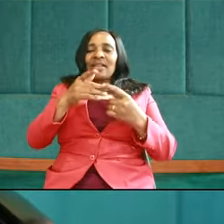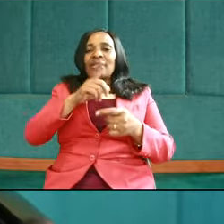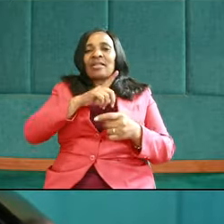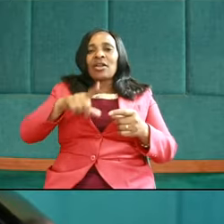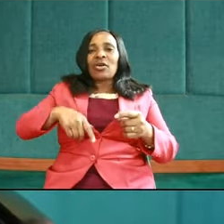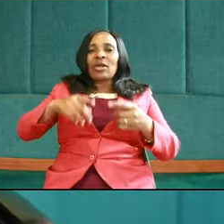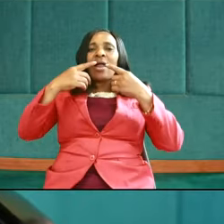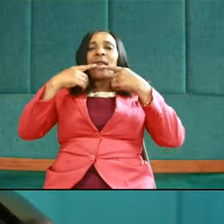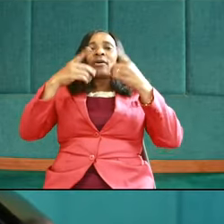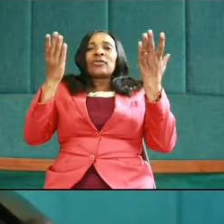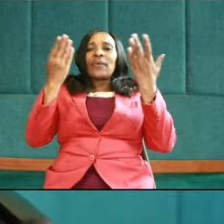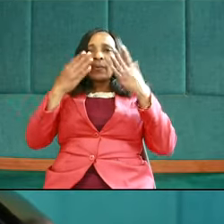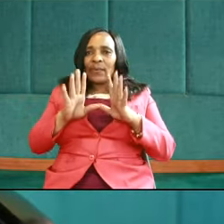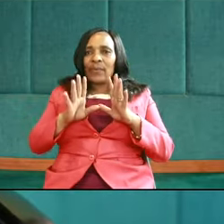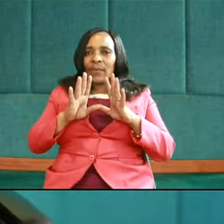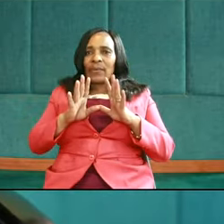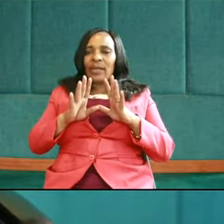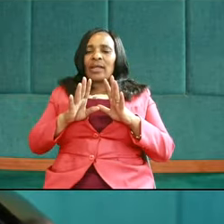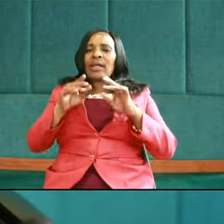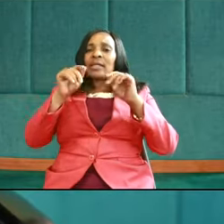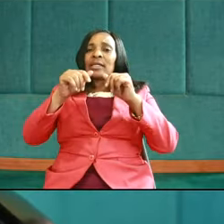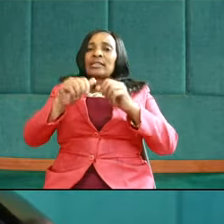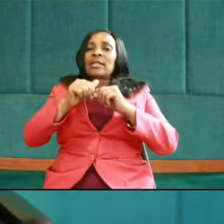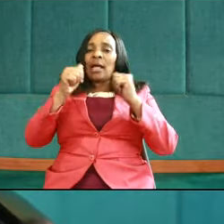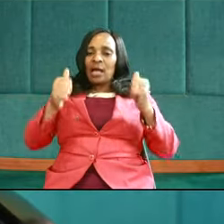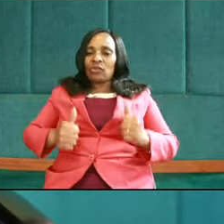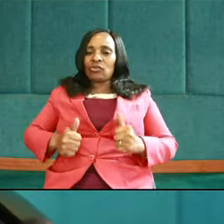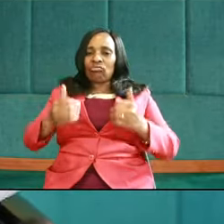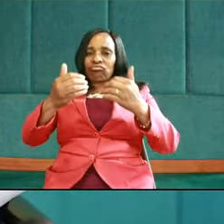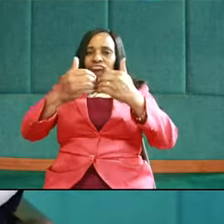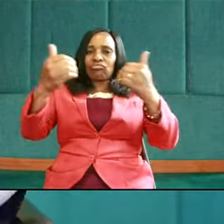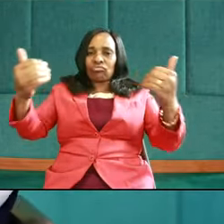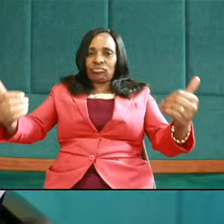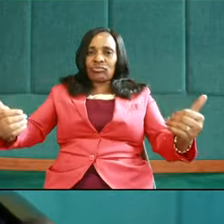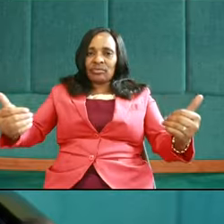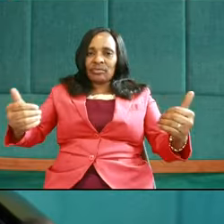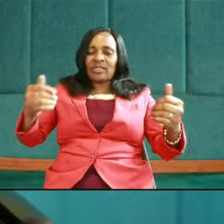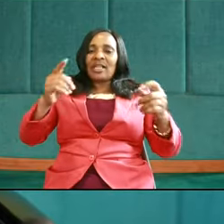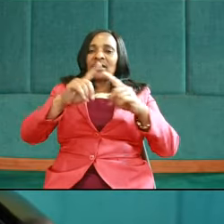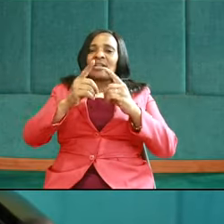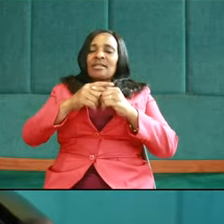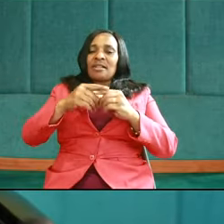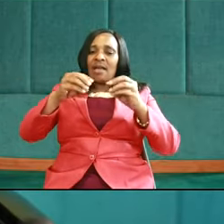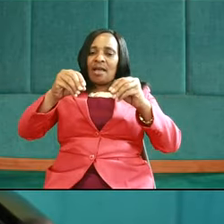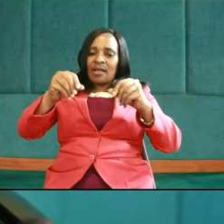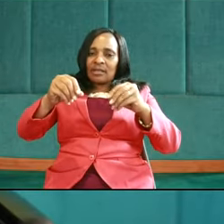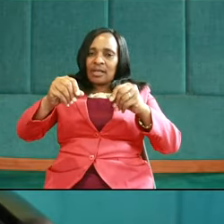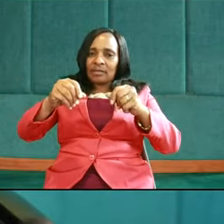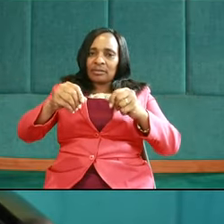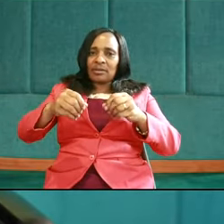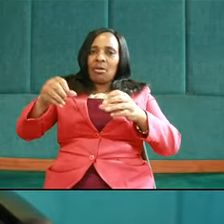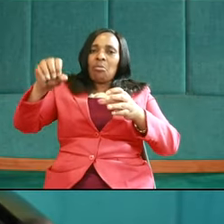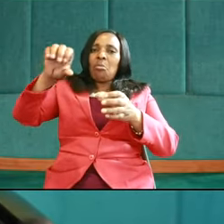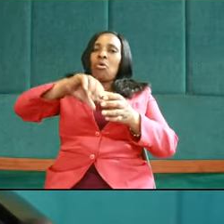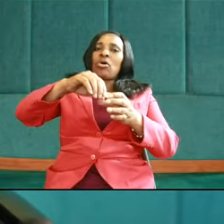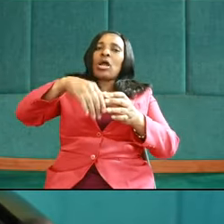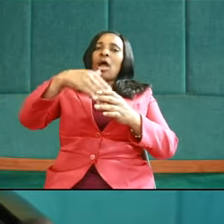has declared. The altar will be split apart and ashes poured out on